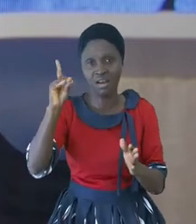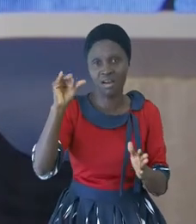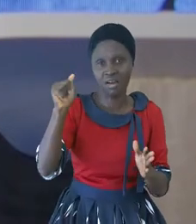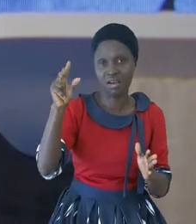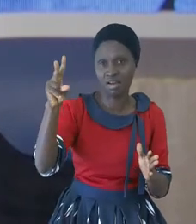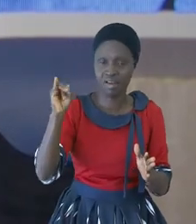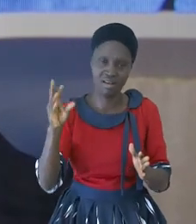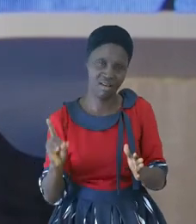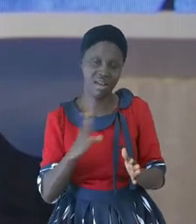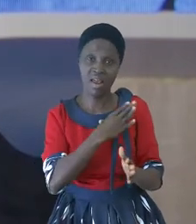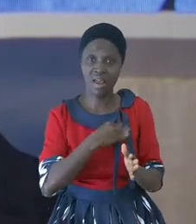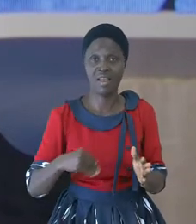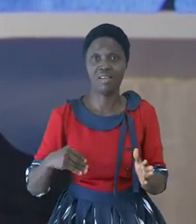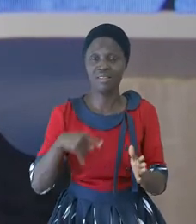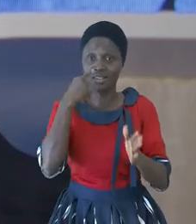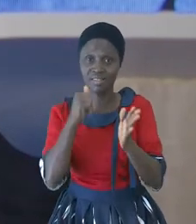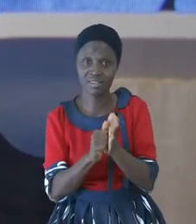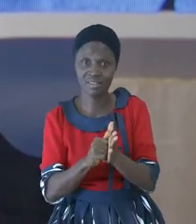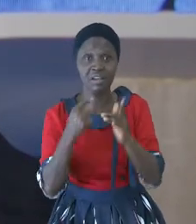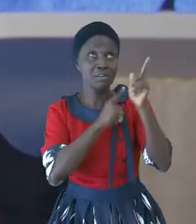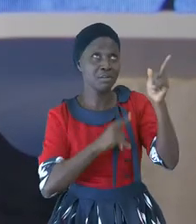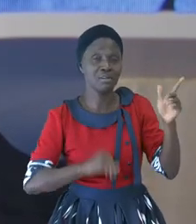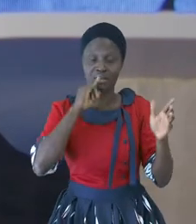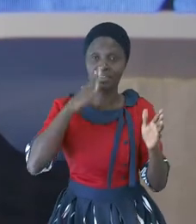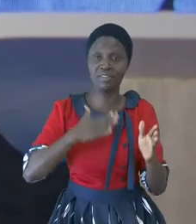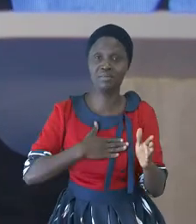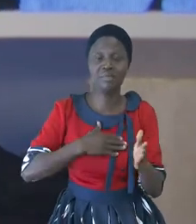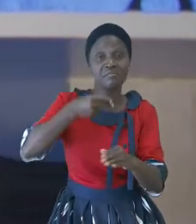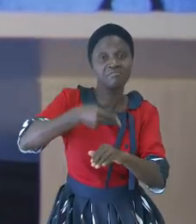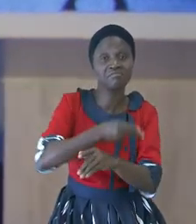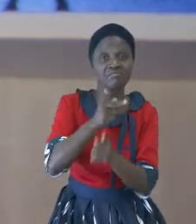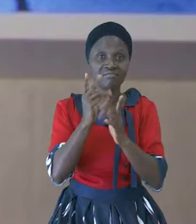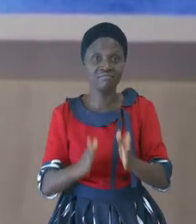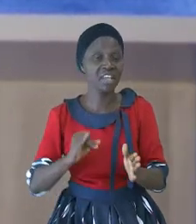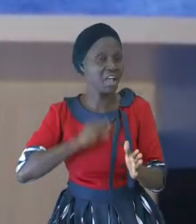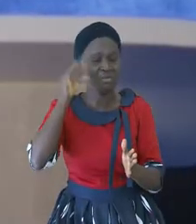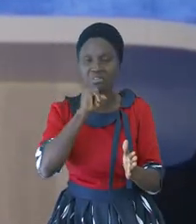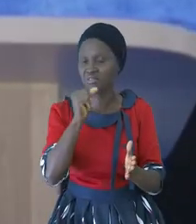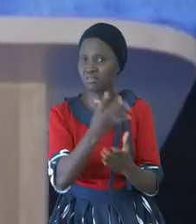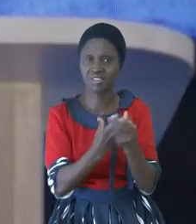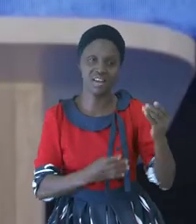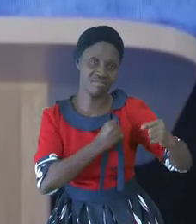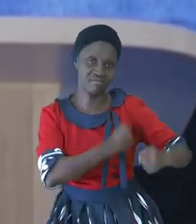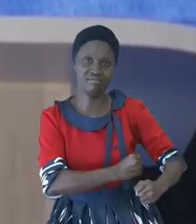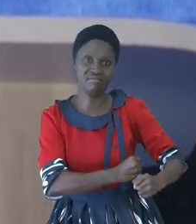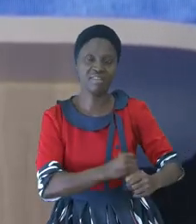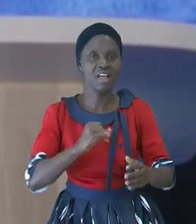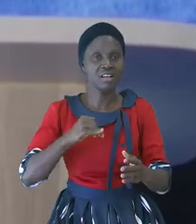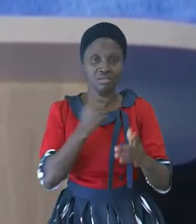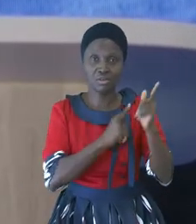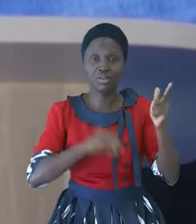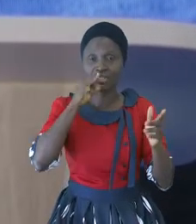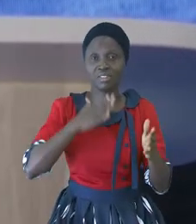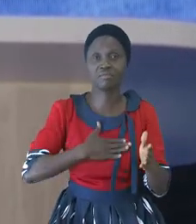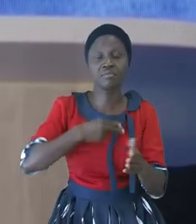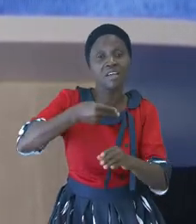not lack confidence. I shall not lack courage. The Lord is my shepherd, I will not lack